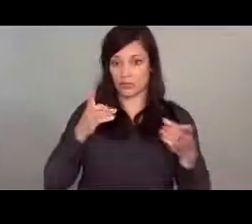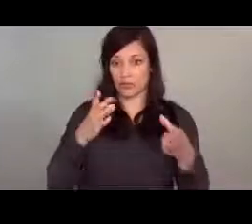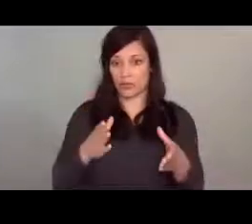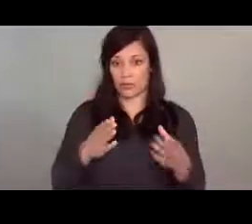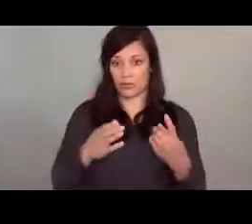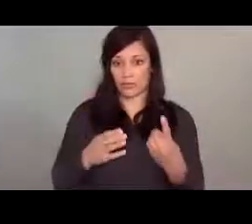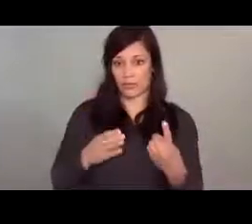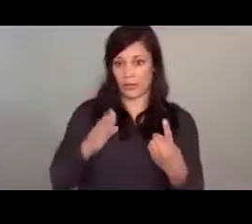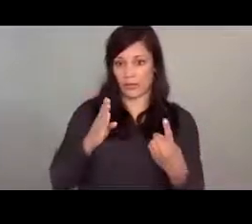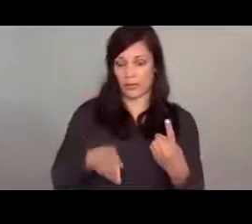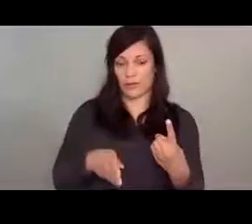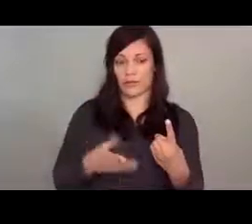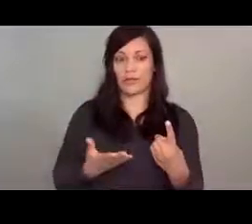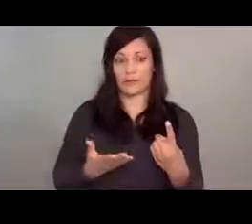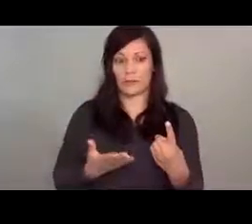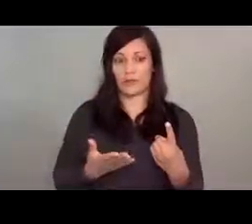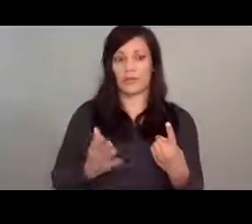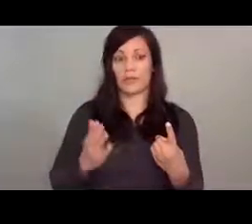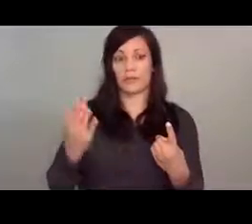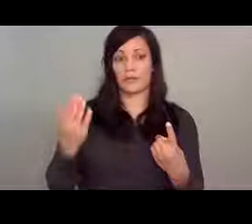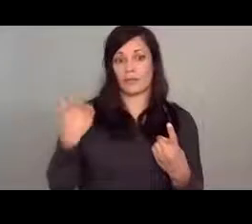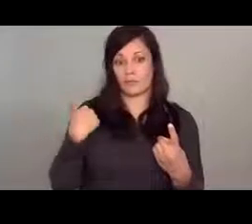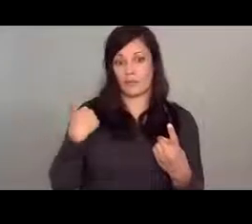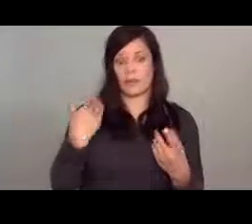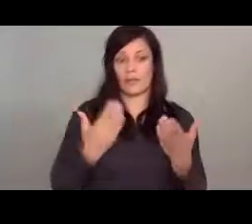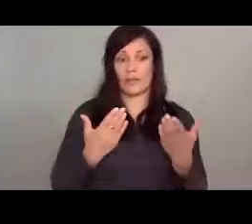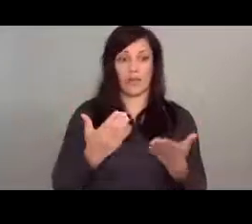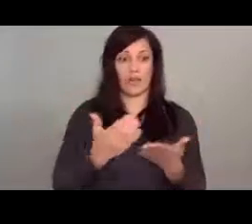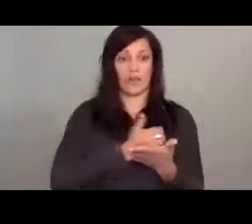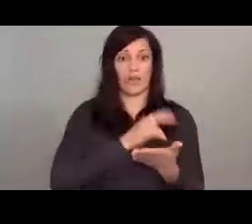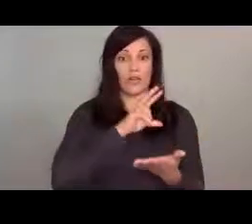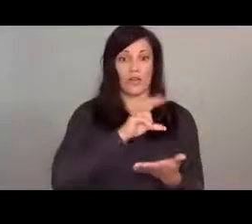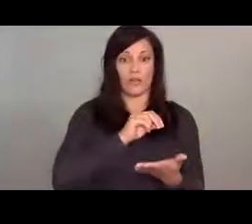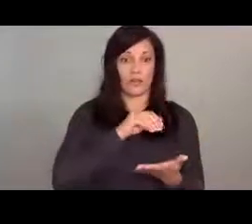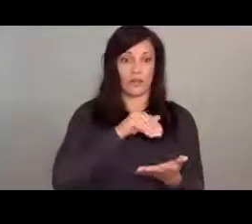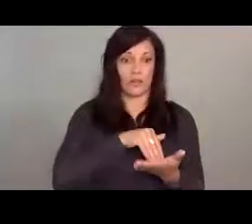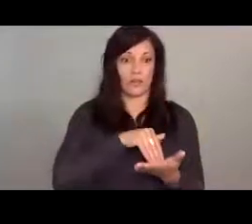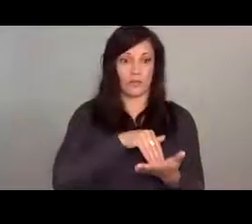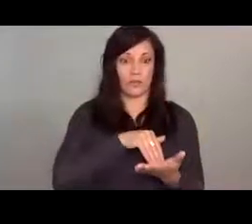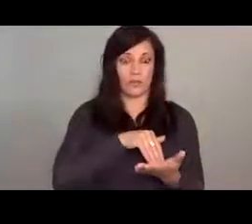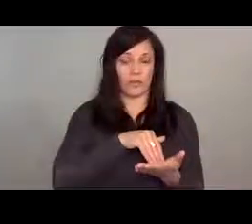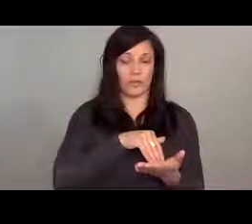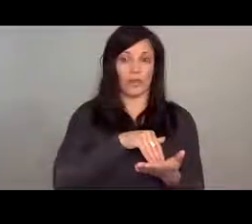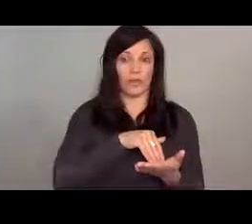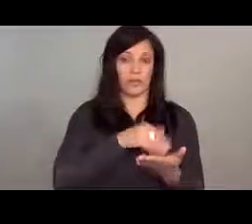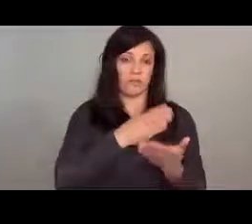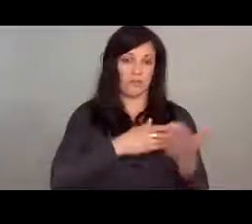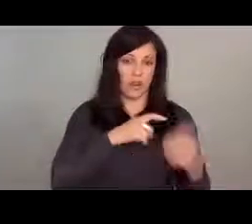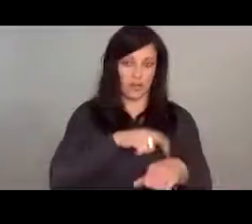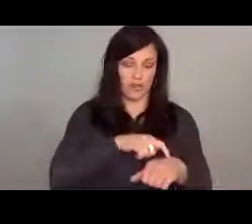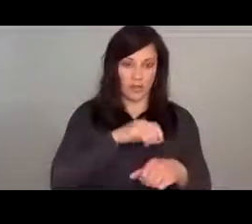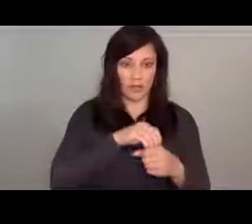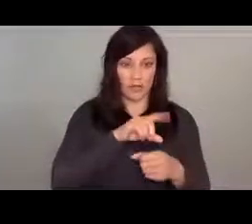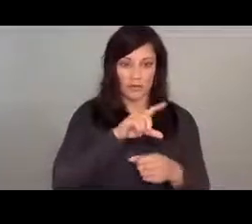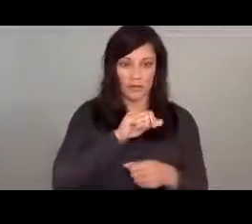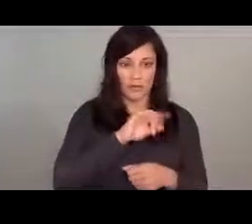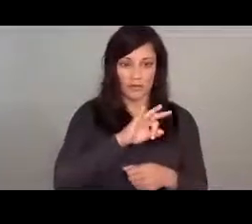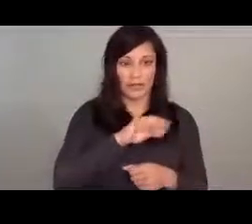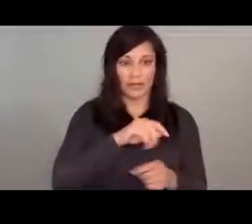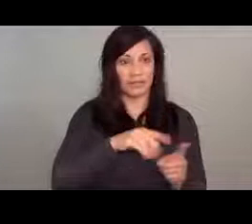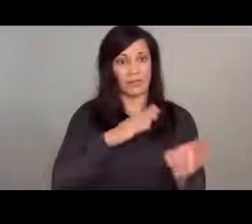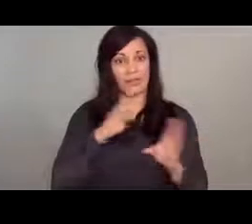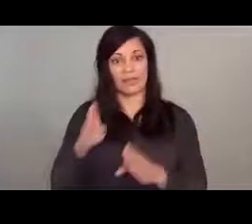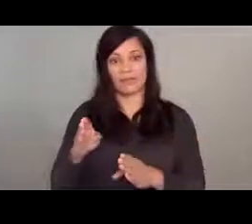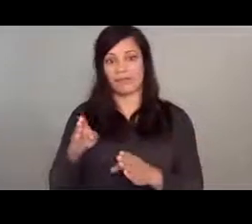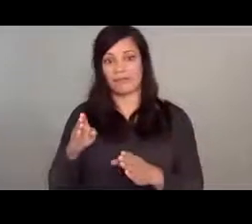director. So let's say that part-time director made 30,000, or was budgeted for 30,000 in 2019, but we